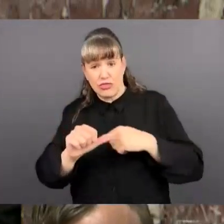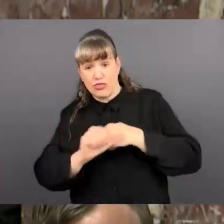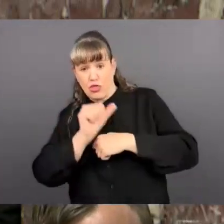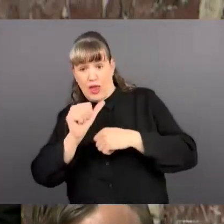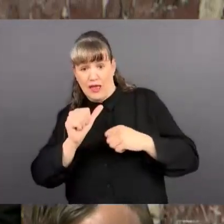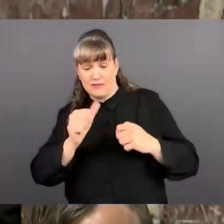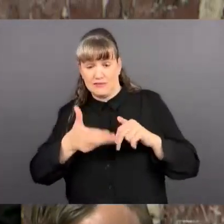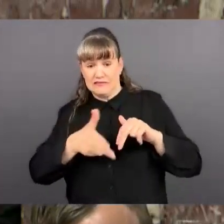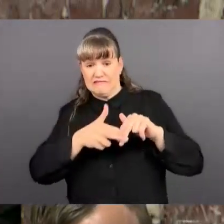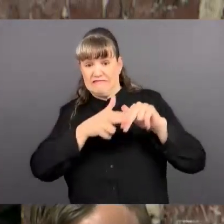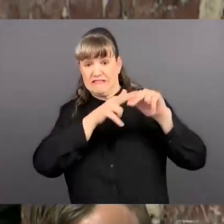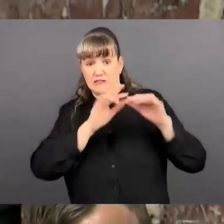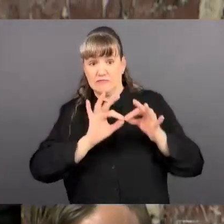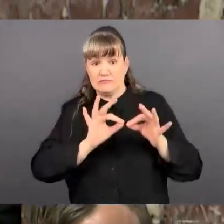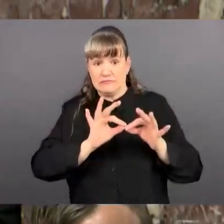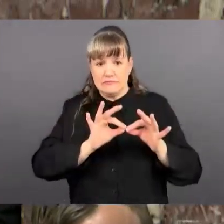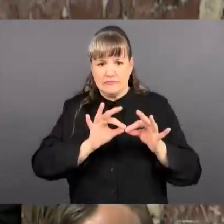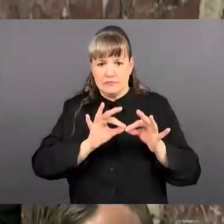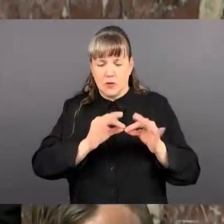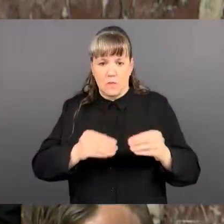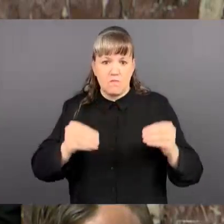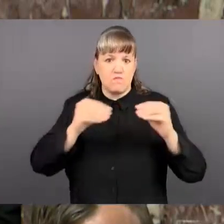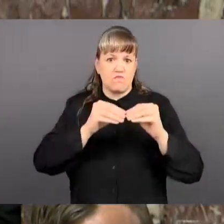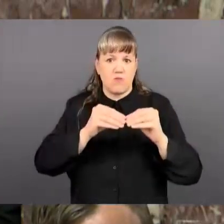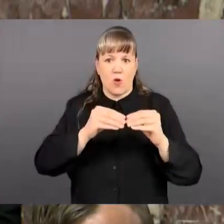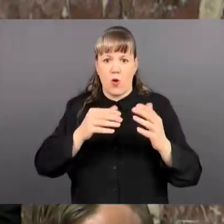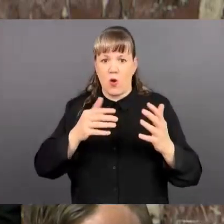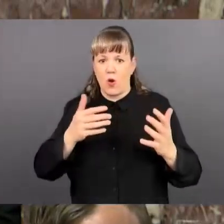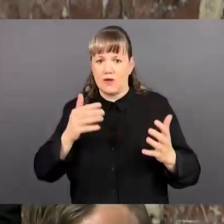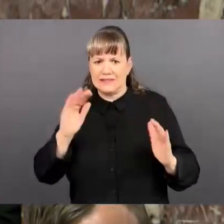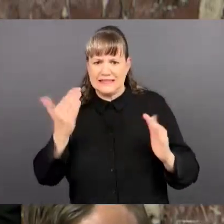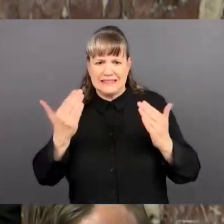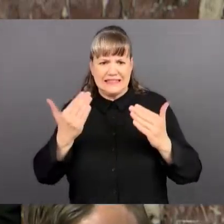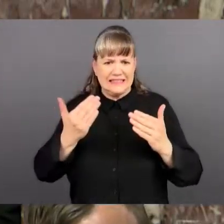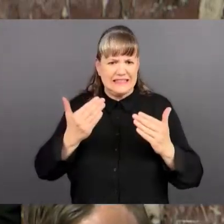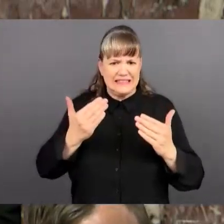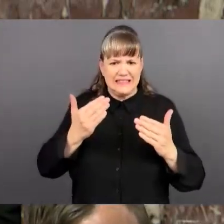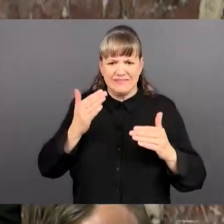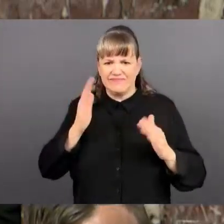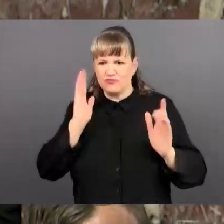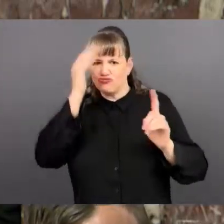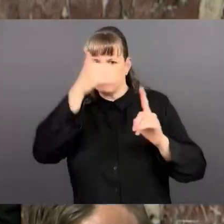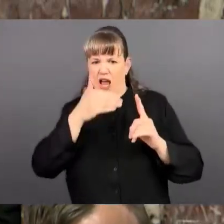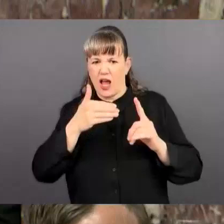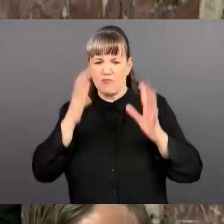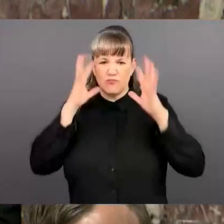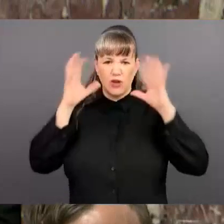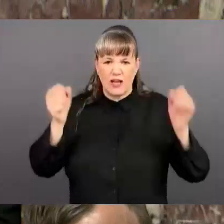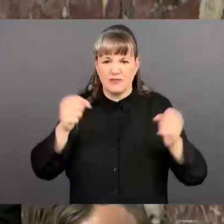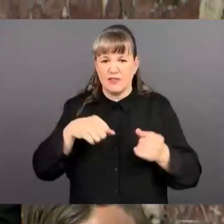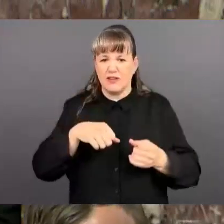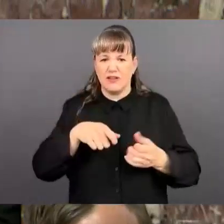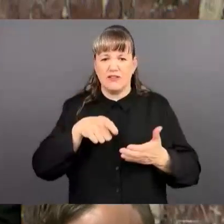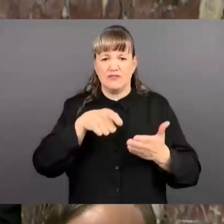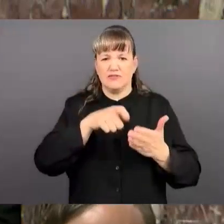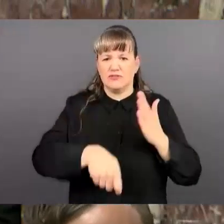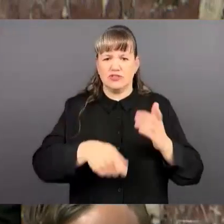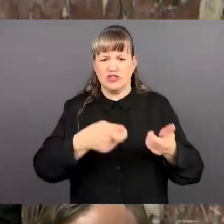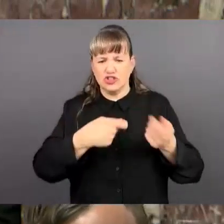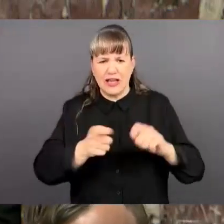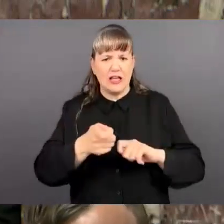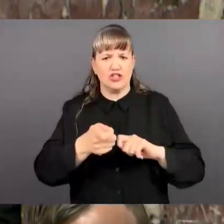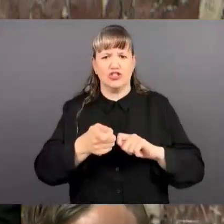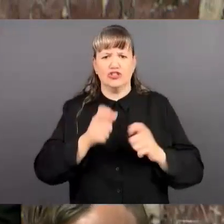the world is one way, and with the stroke of a pen, 2 hours later, the world is completely different. We as a government are going to continue to